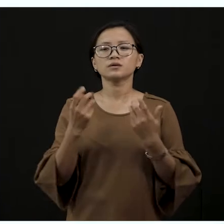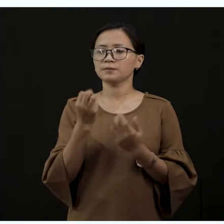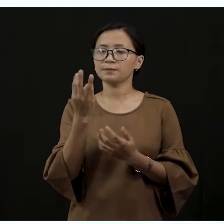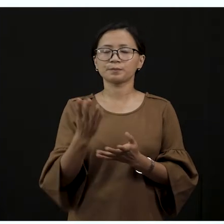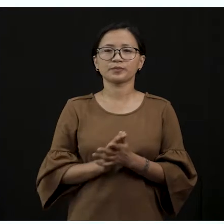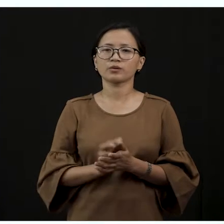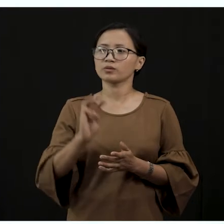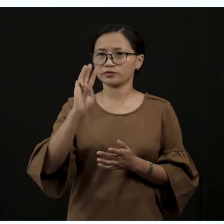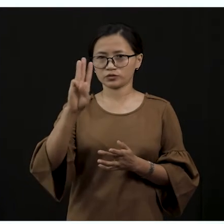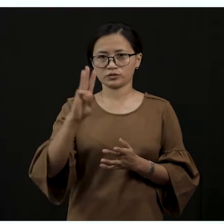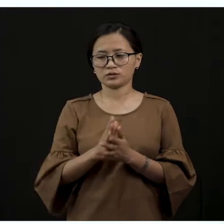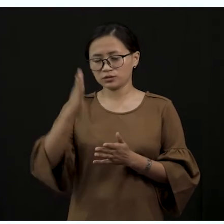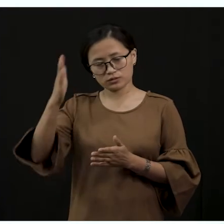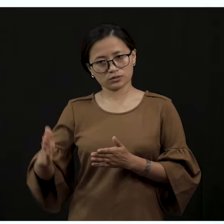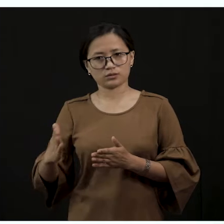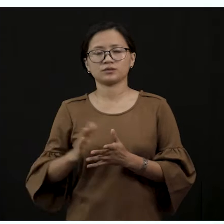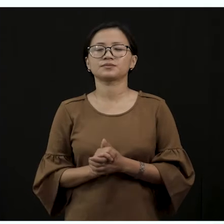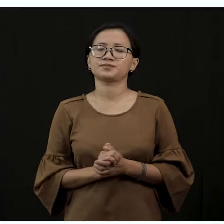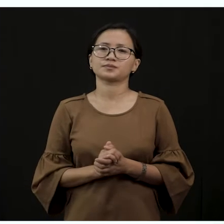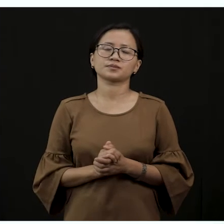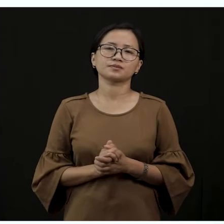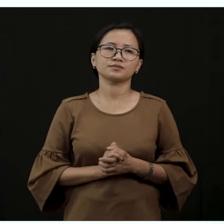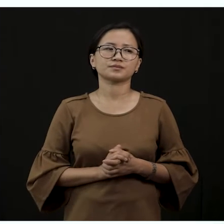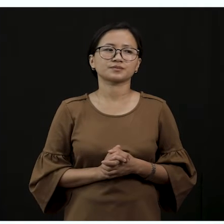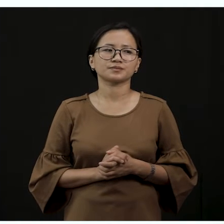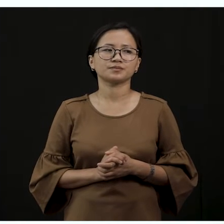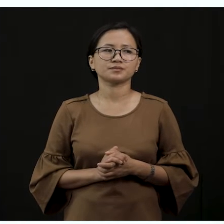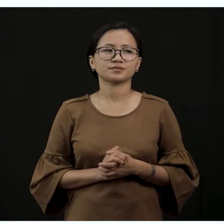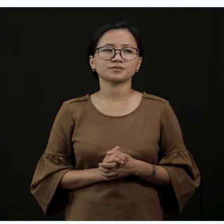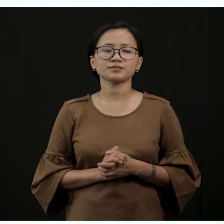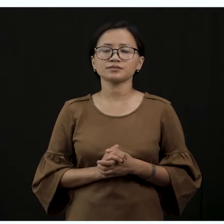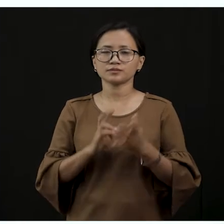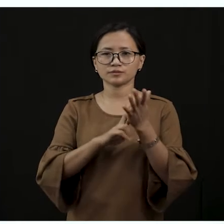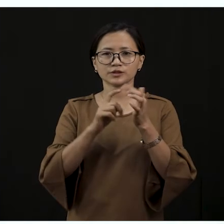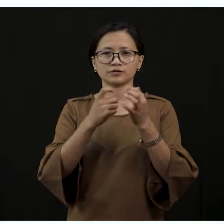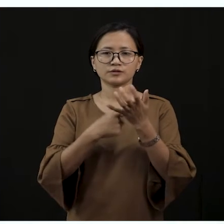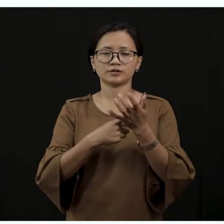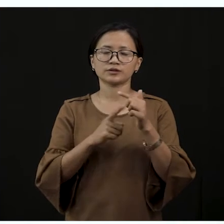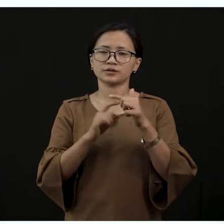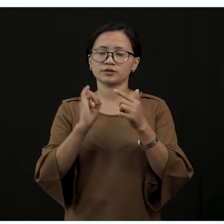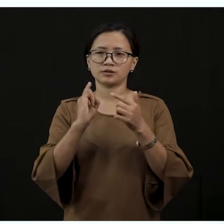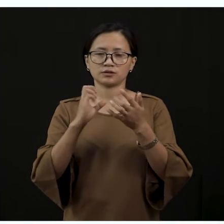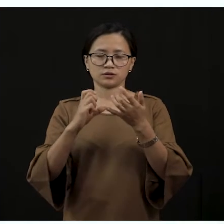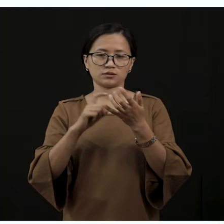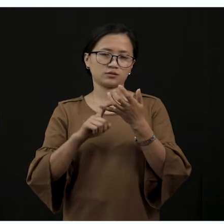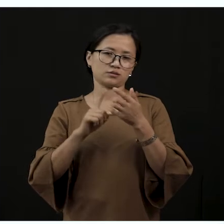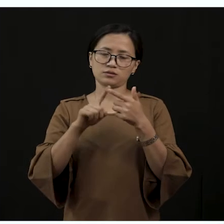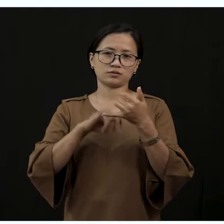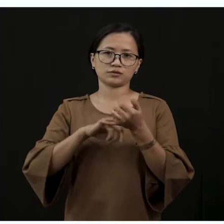sides? 3 sides. 1, 2, 3. And here indicates vertices. How many vertices?